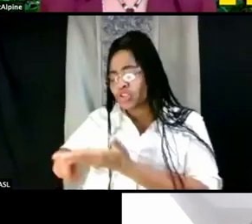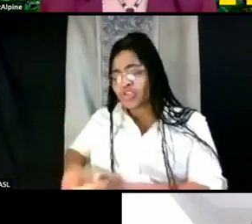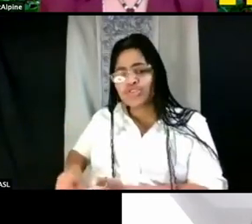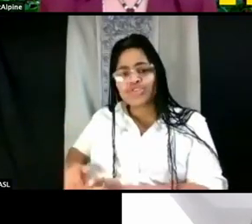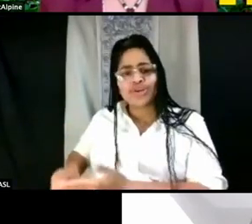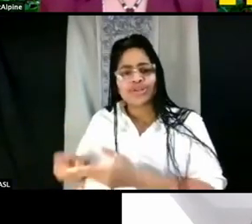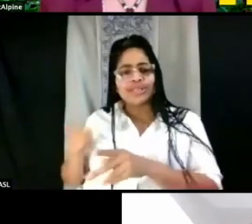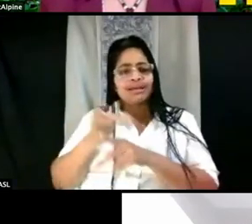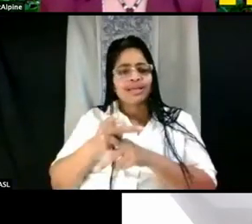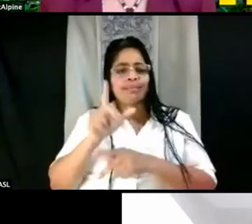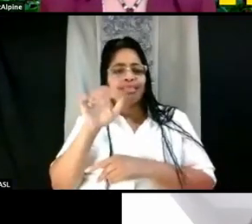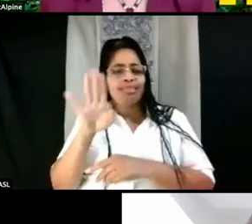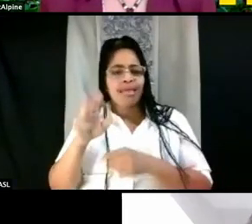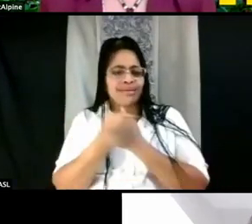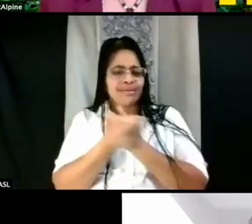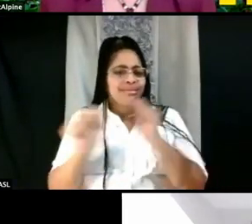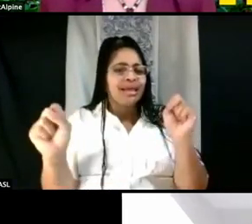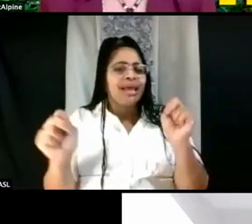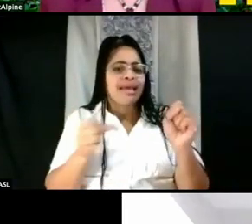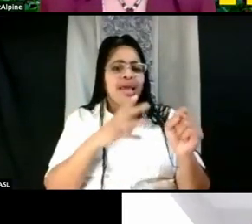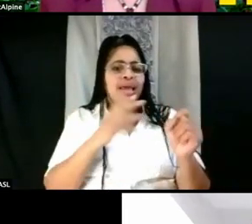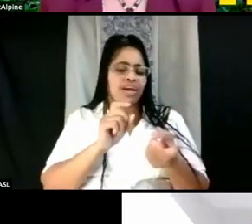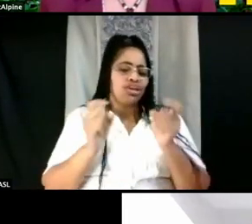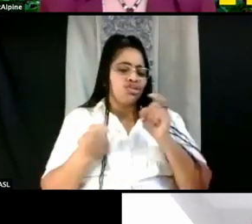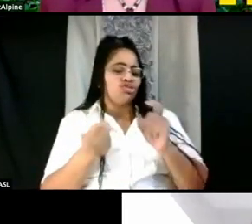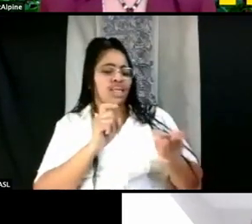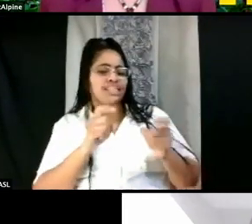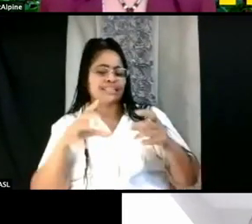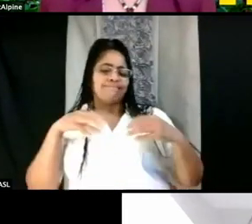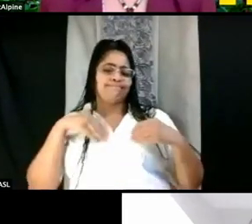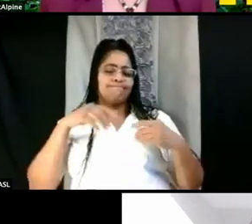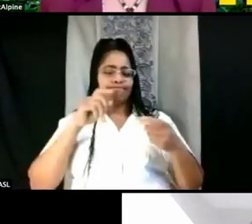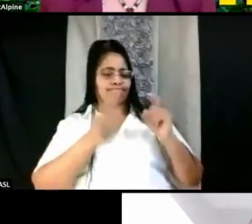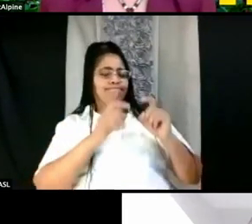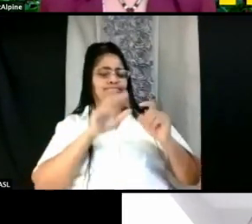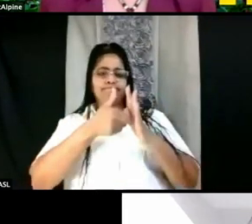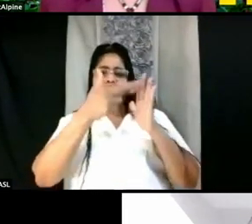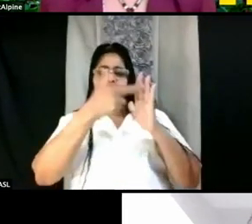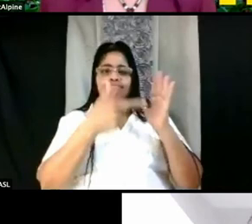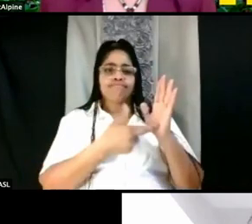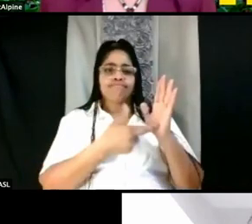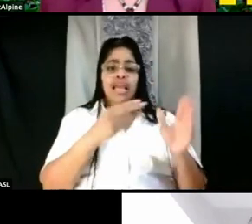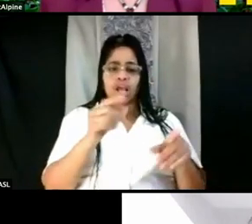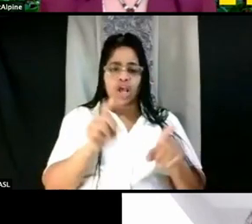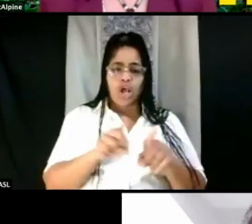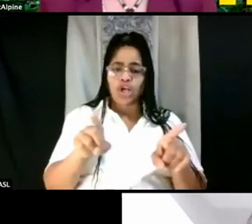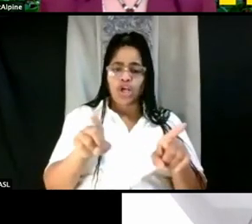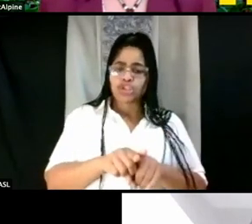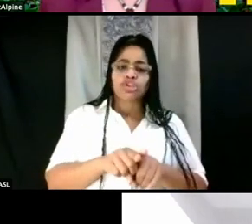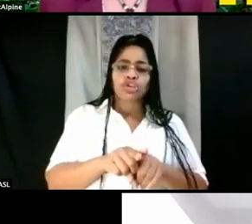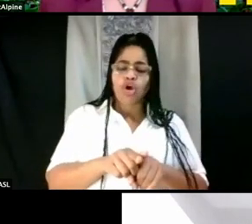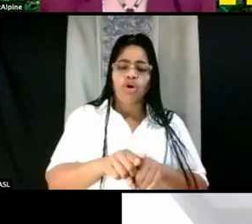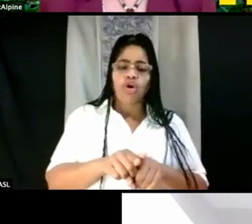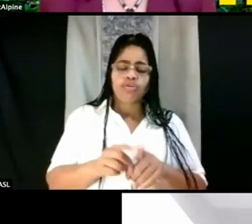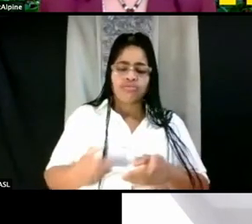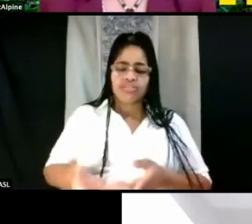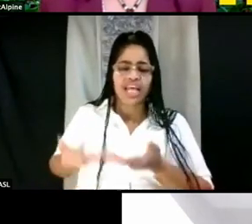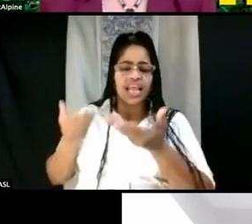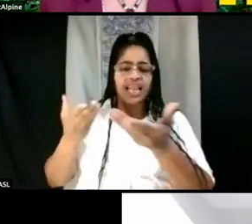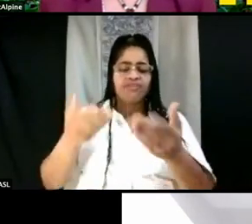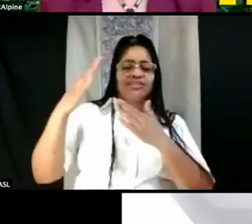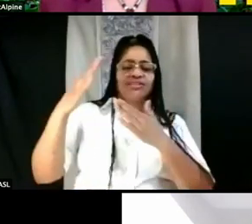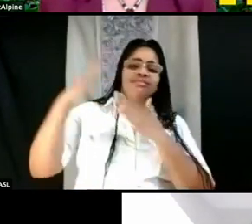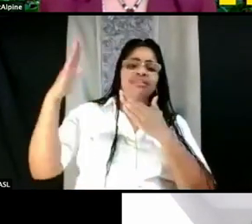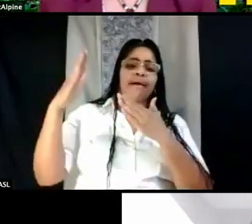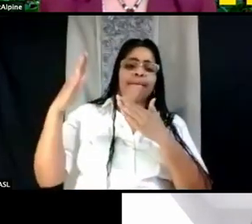labs safe, adjusting to all of the new protocols. And of course, it includes delivery of top quality medical care, which of course